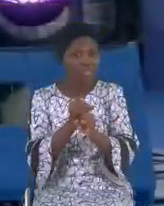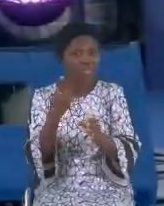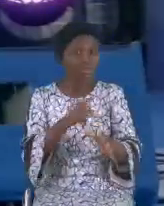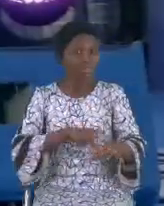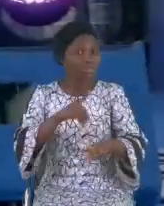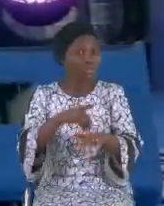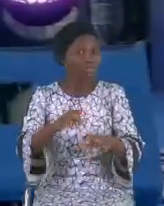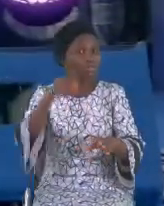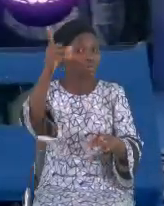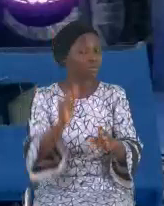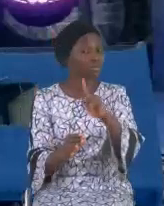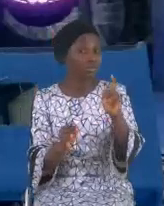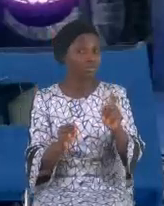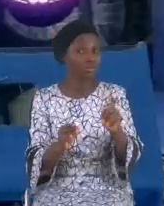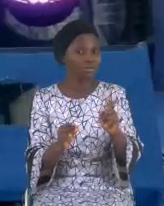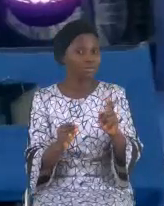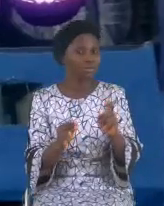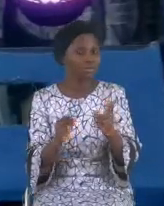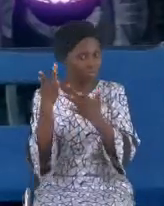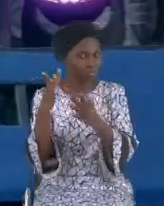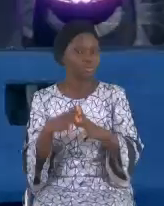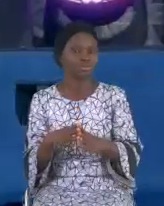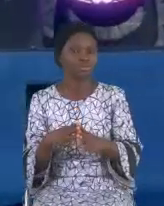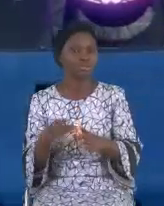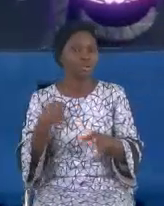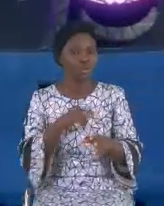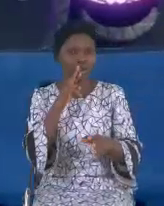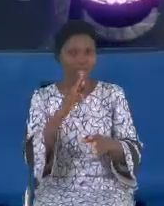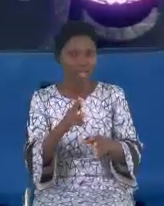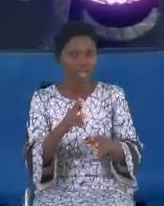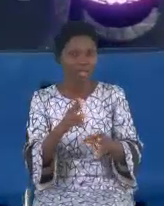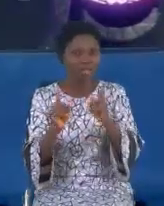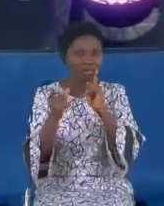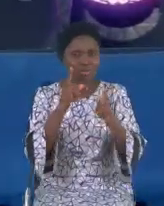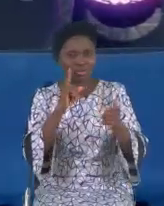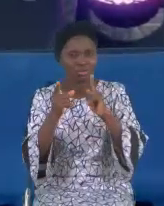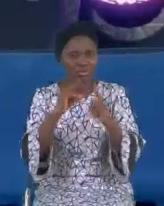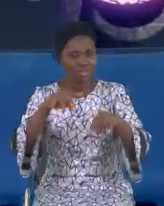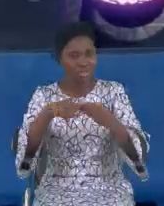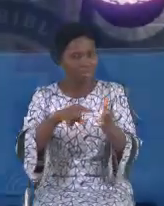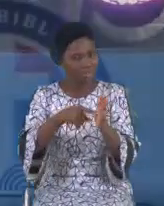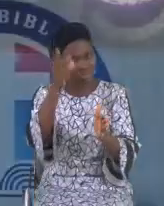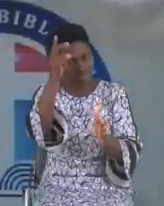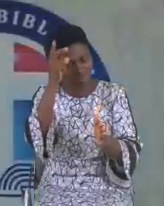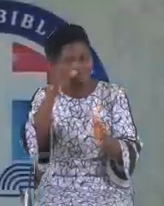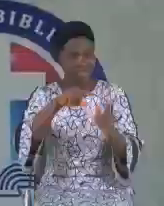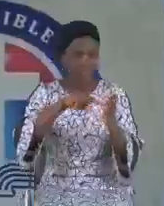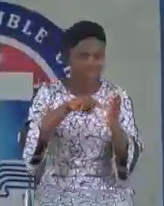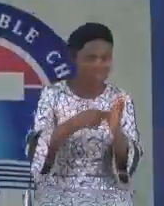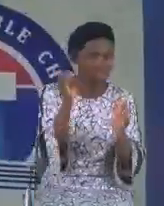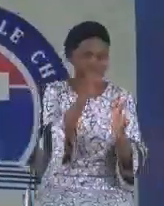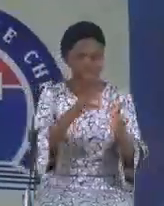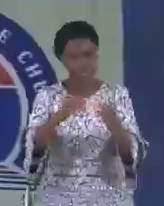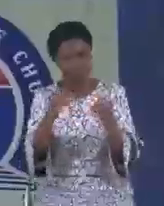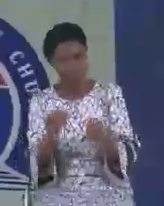on. We've been talking about this Satan and this devil and this evil power controlling